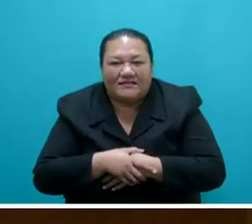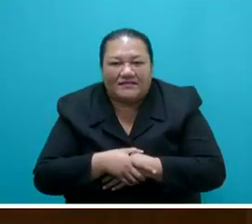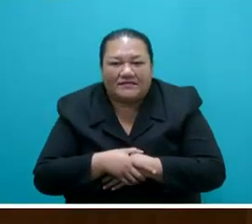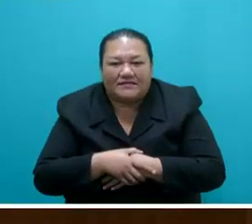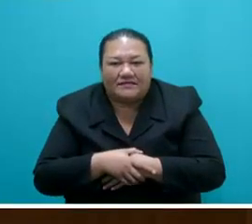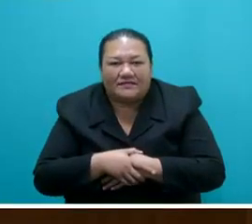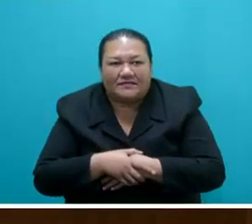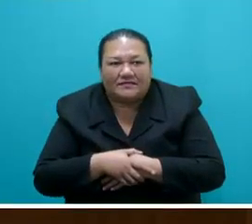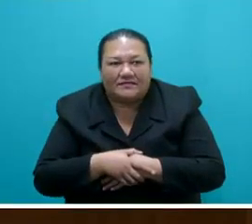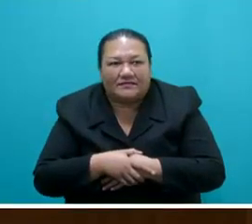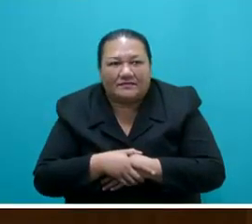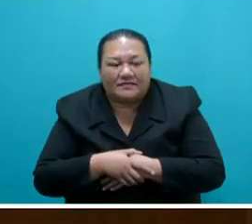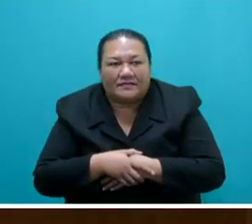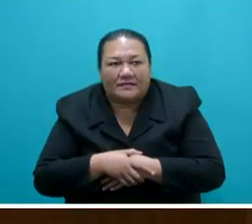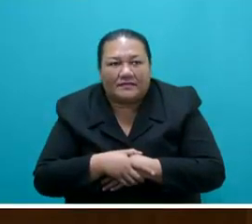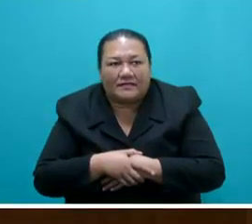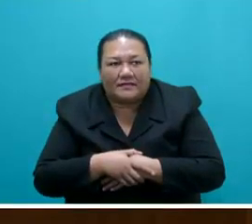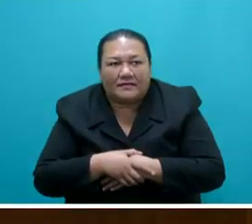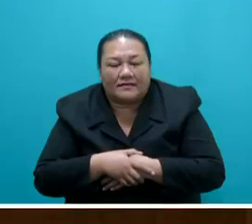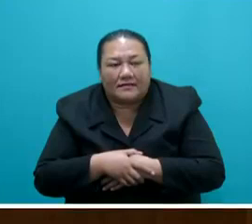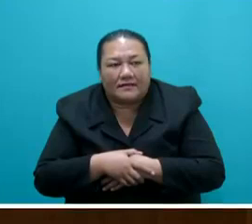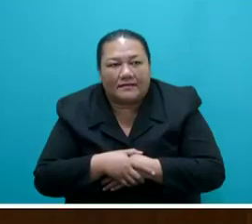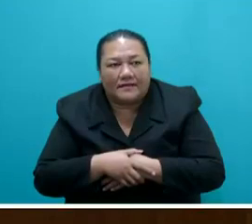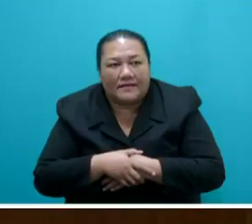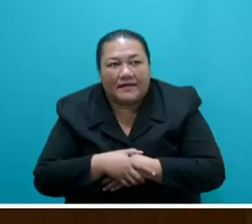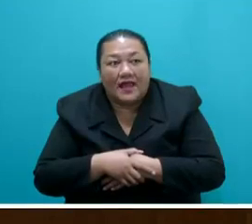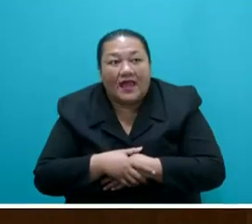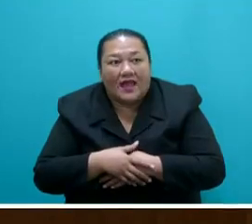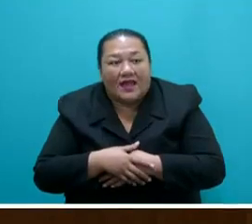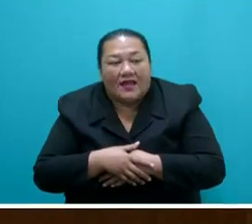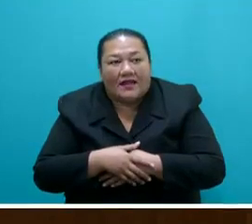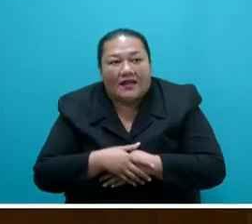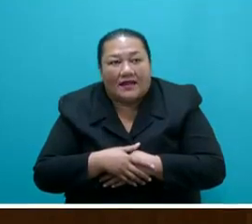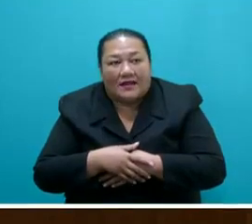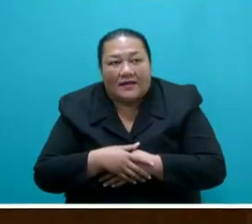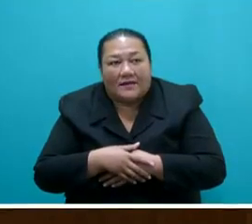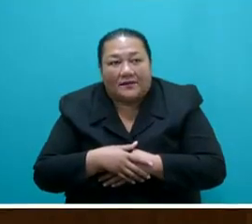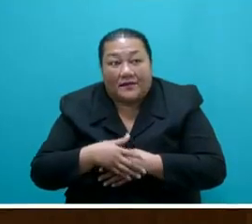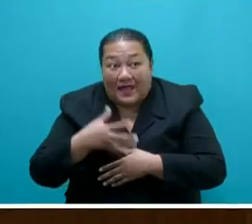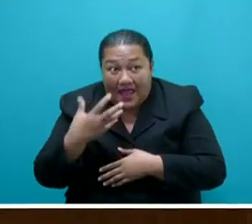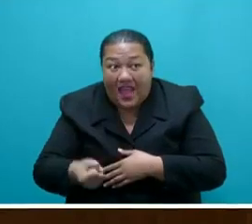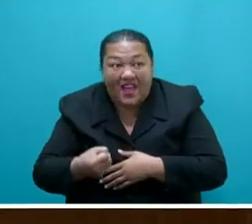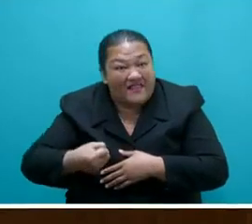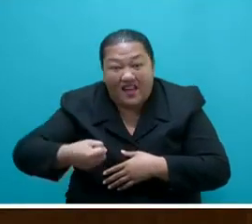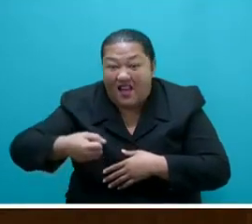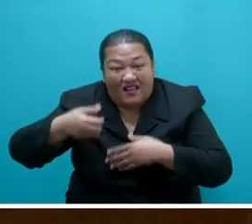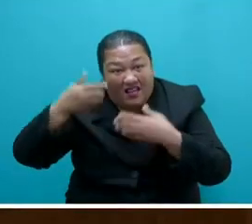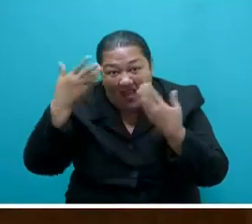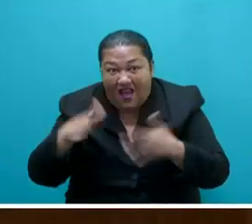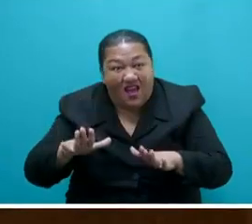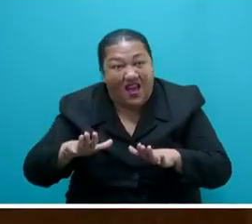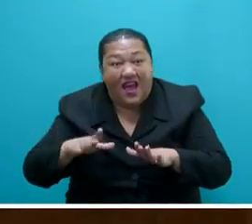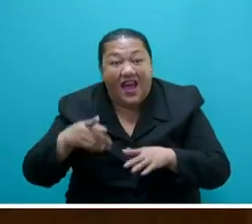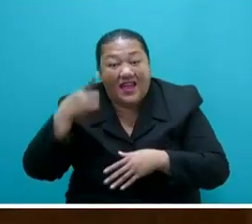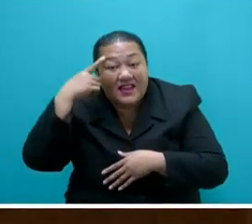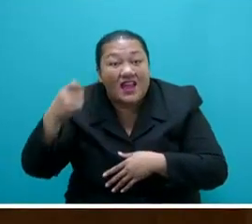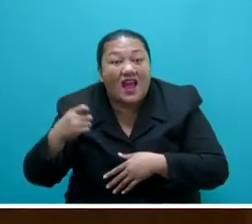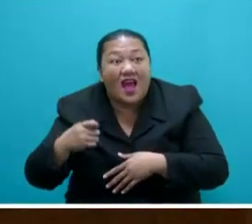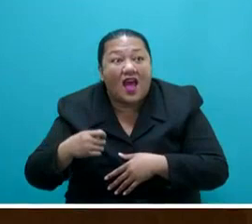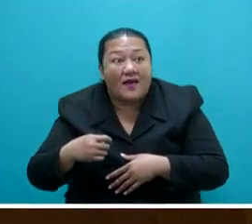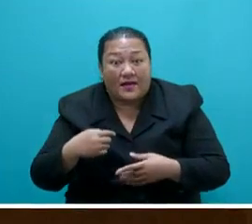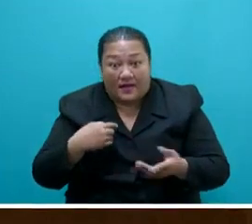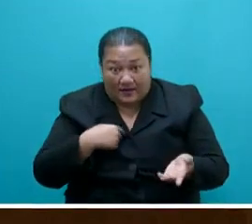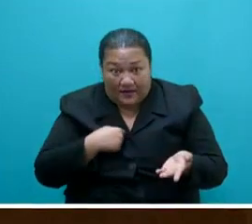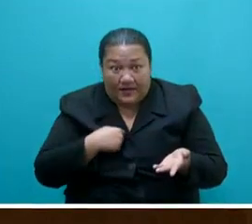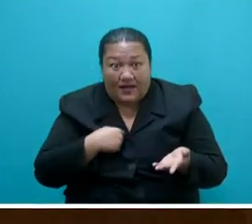of newbies wanting to be wannabes. They have no idea what I and the military government, and now